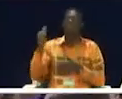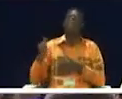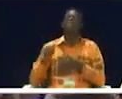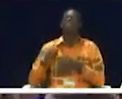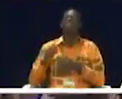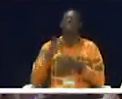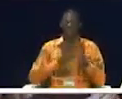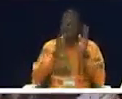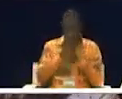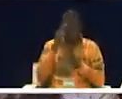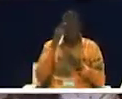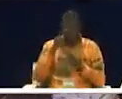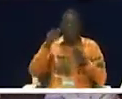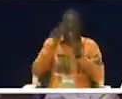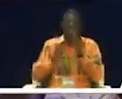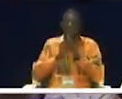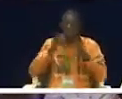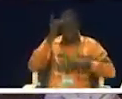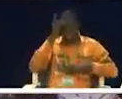I said, disappears today.